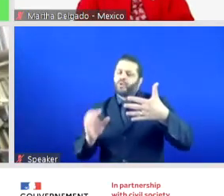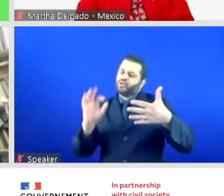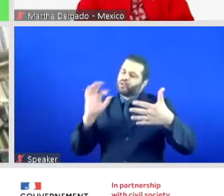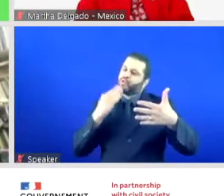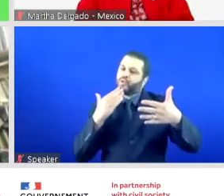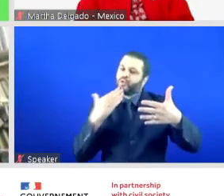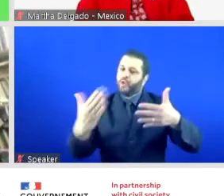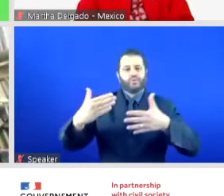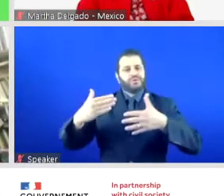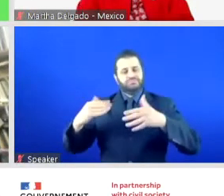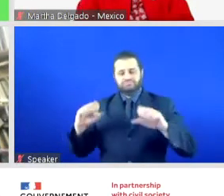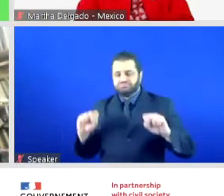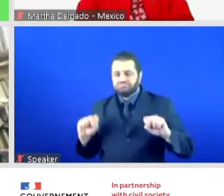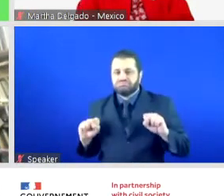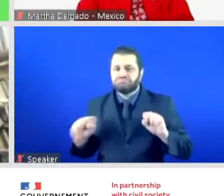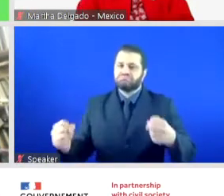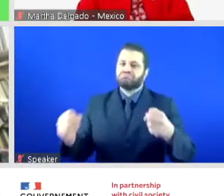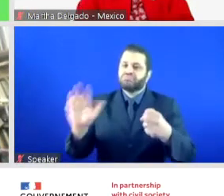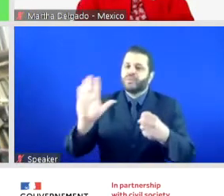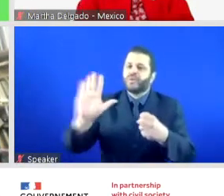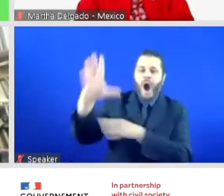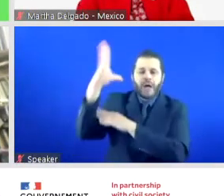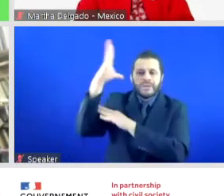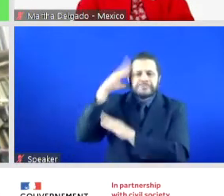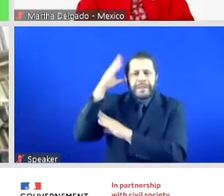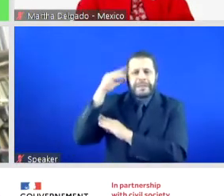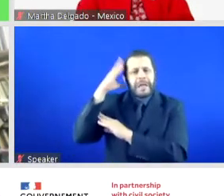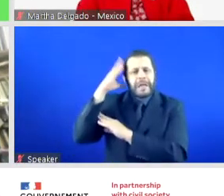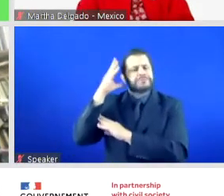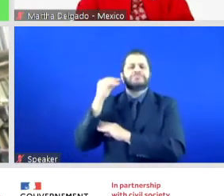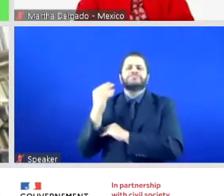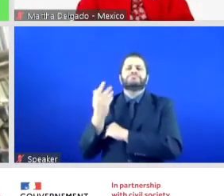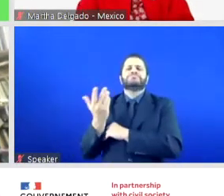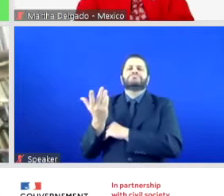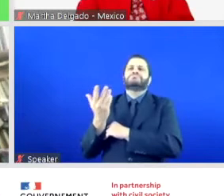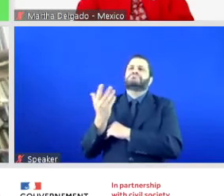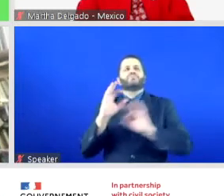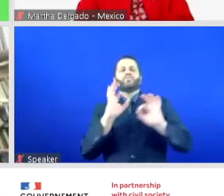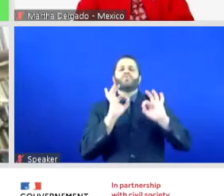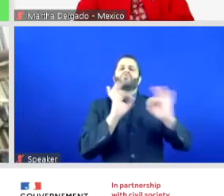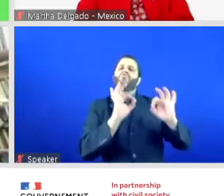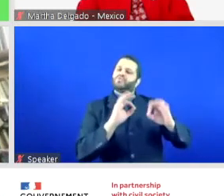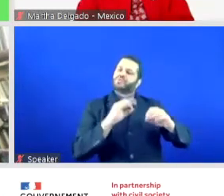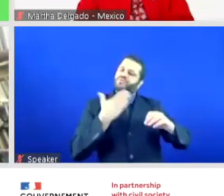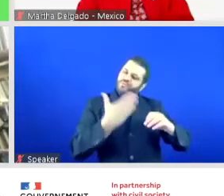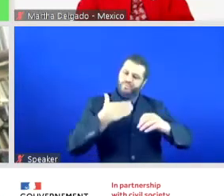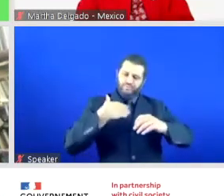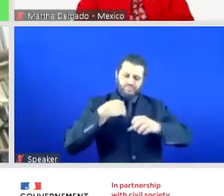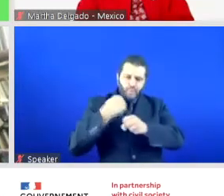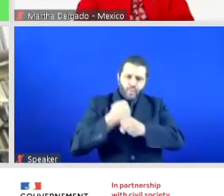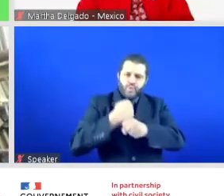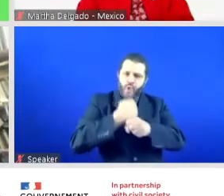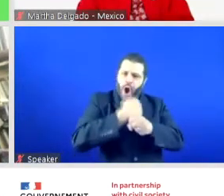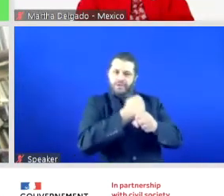transformational, even at the global level, based on your experience working at the forefront of climate change with women at